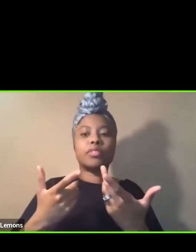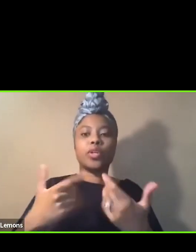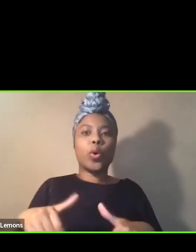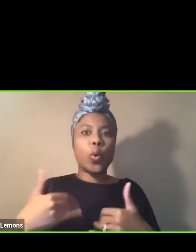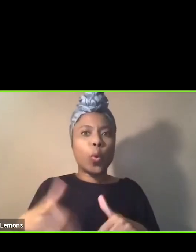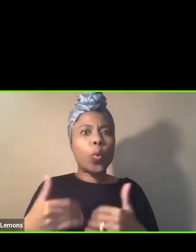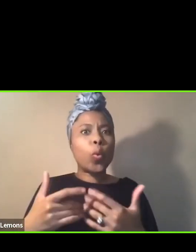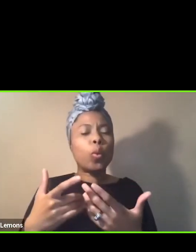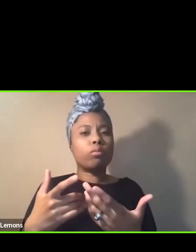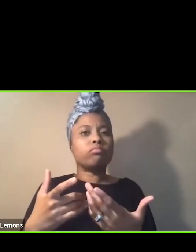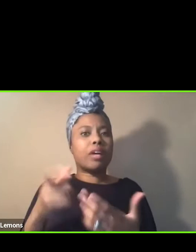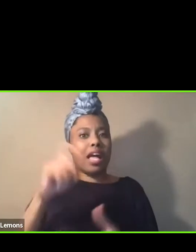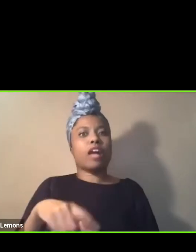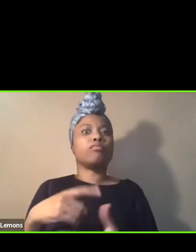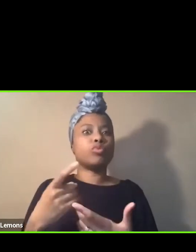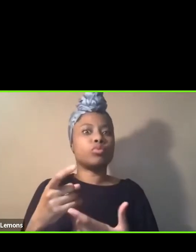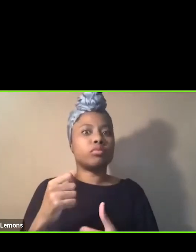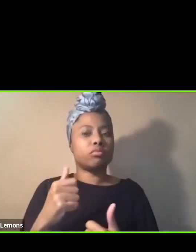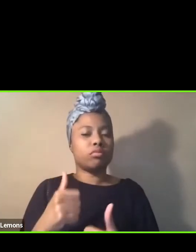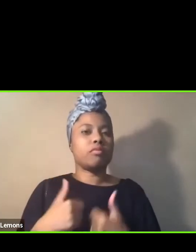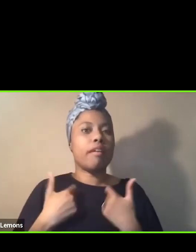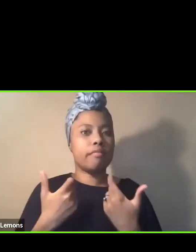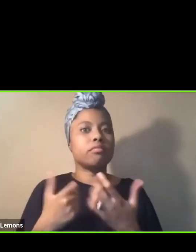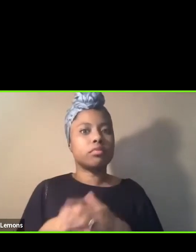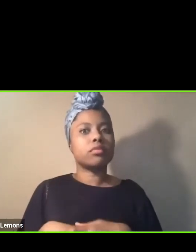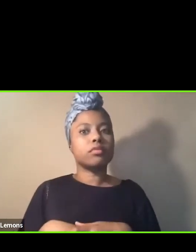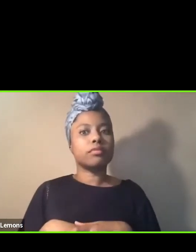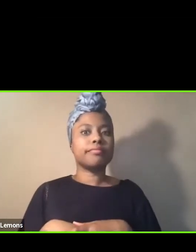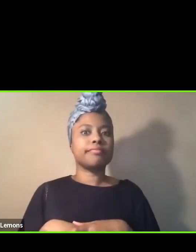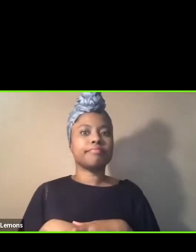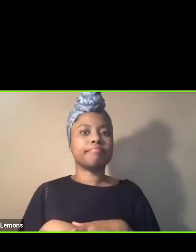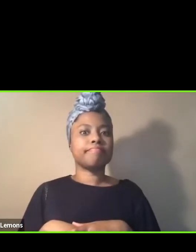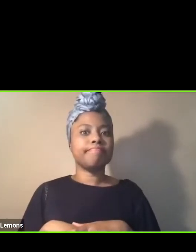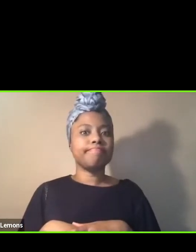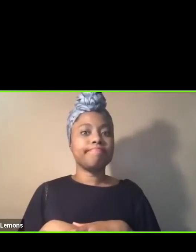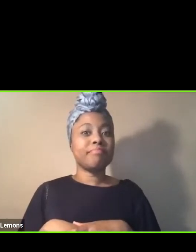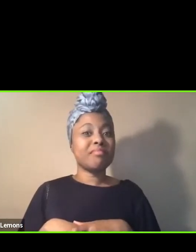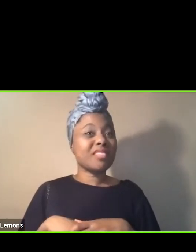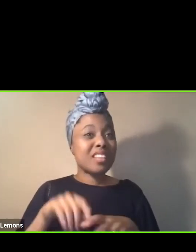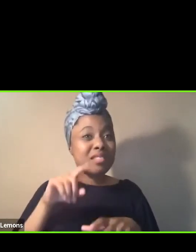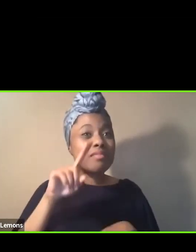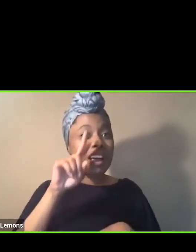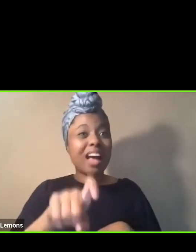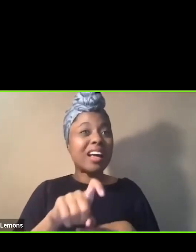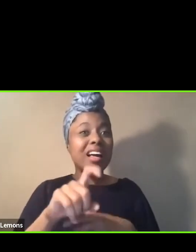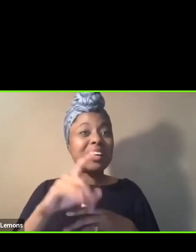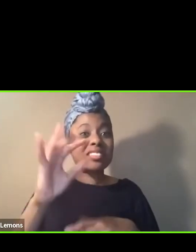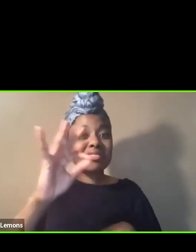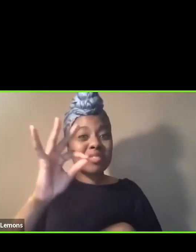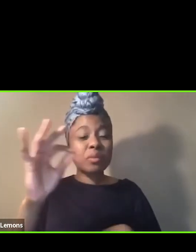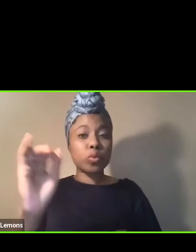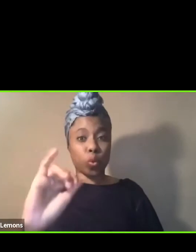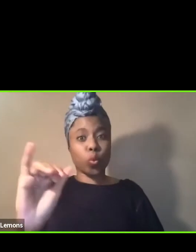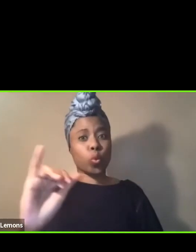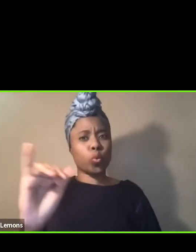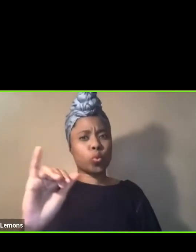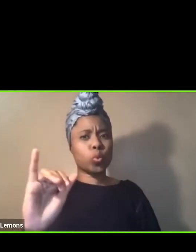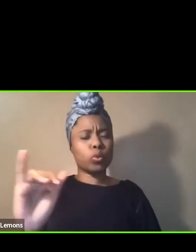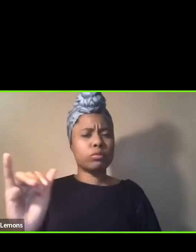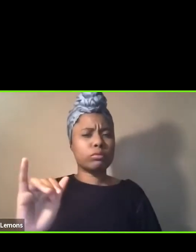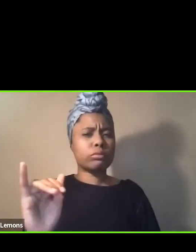on it. And this is something that I must ask Filipinos to do, to understand